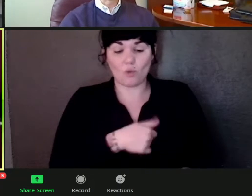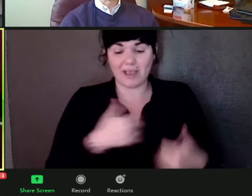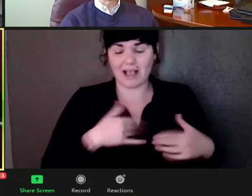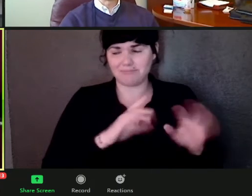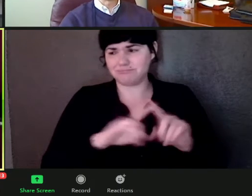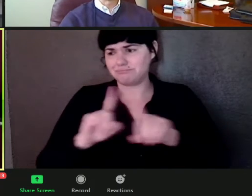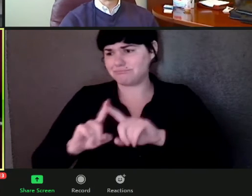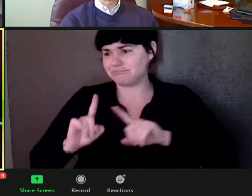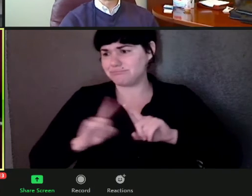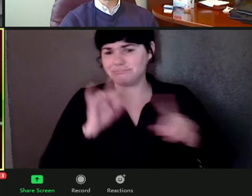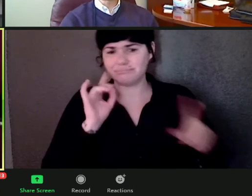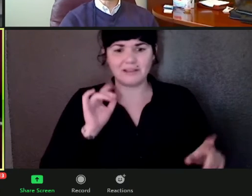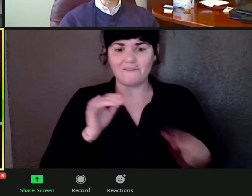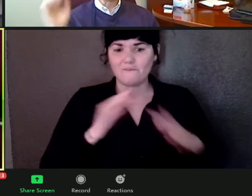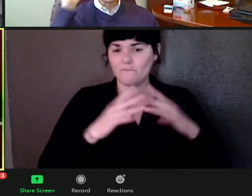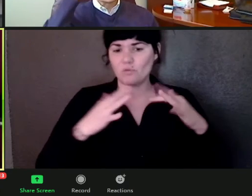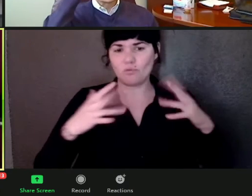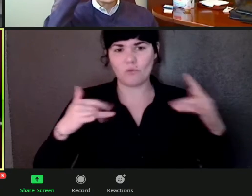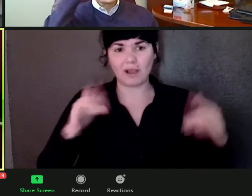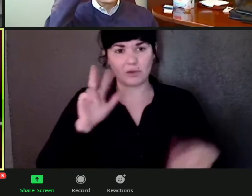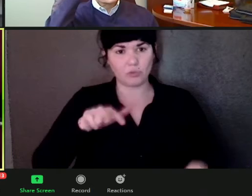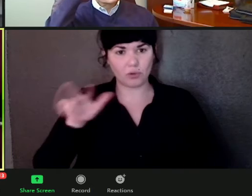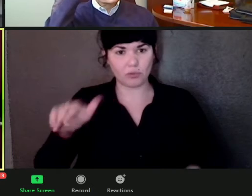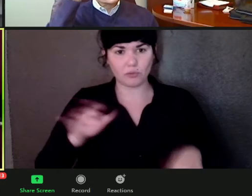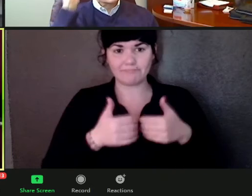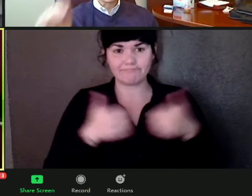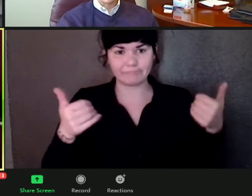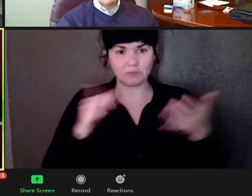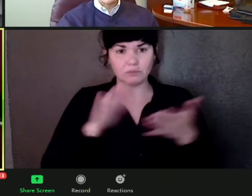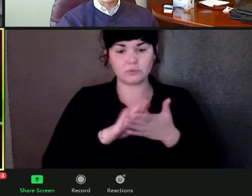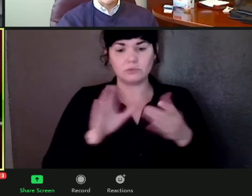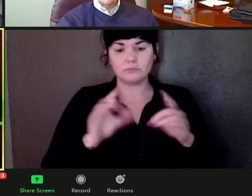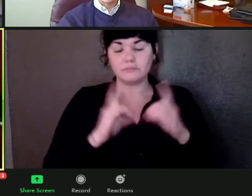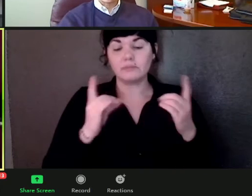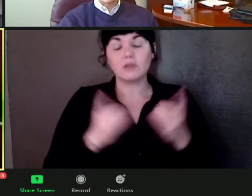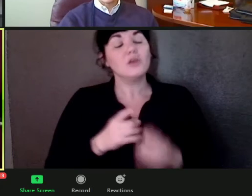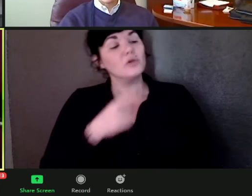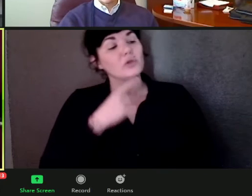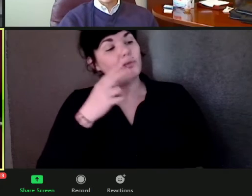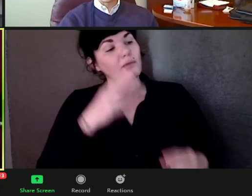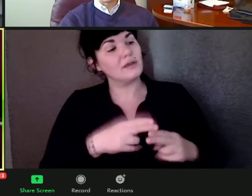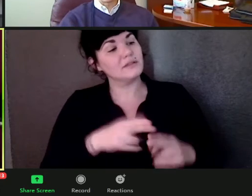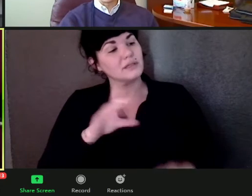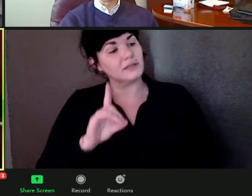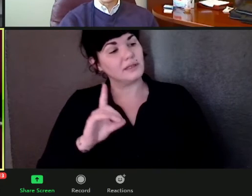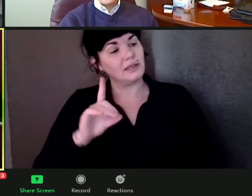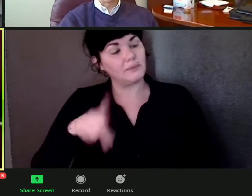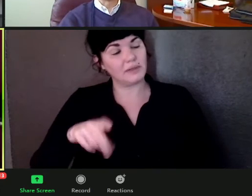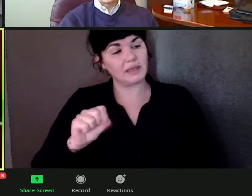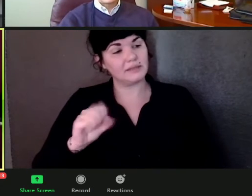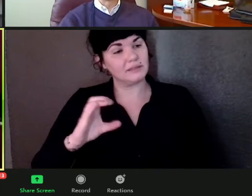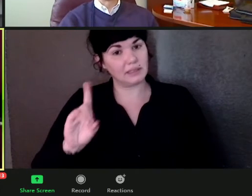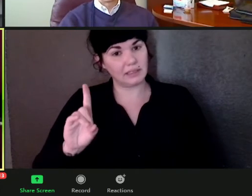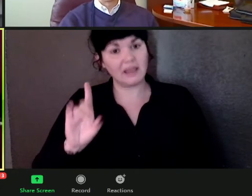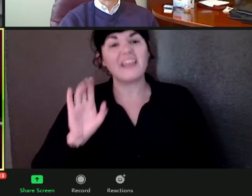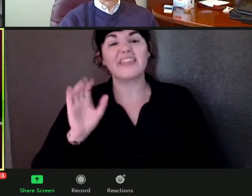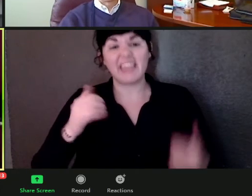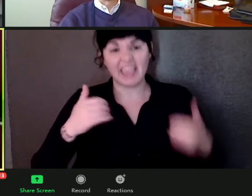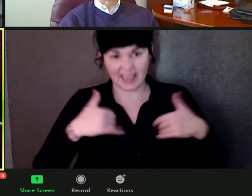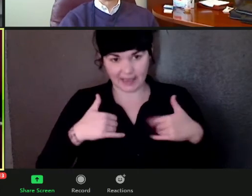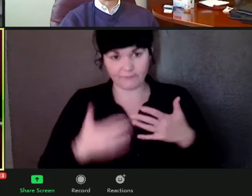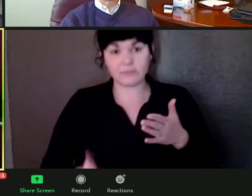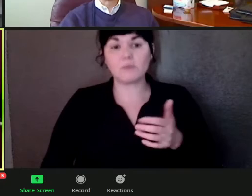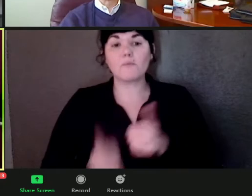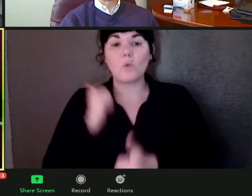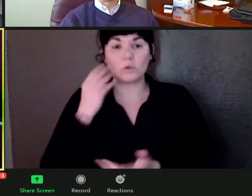great. You also mentioned, so DPSED has the lion's share of our children in Detroit. But we also